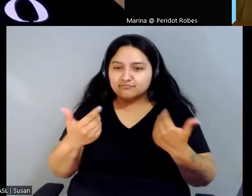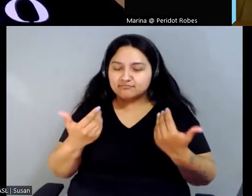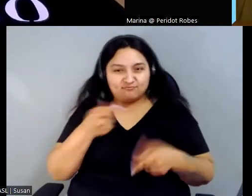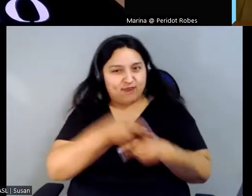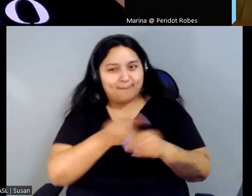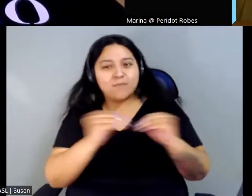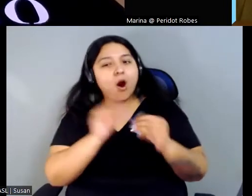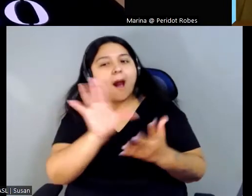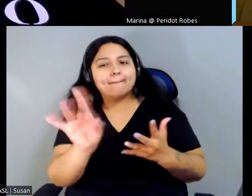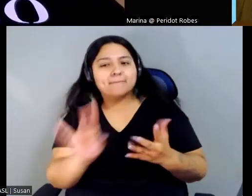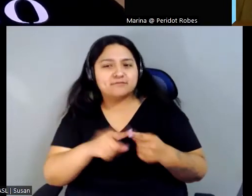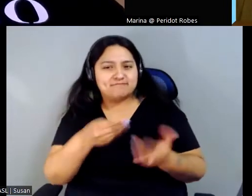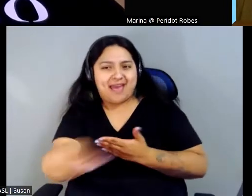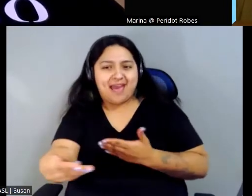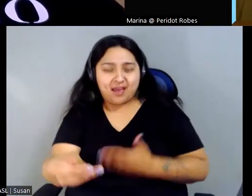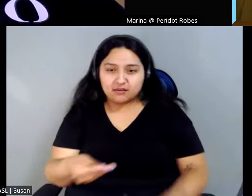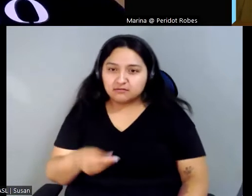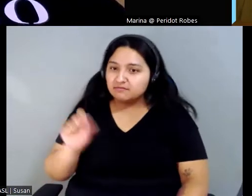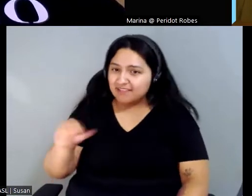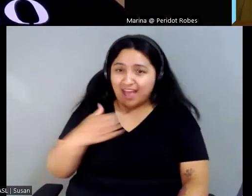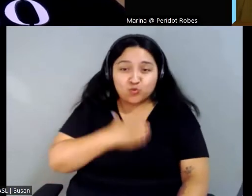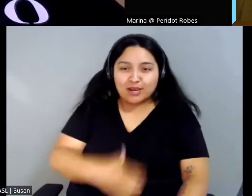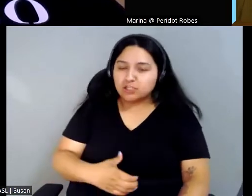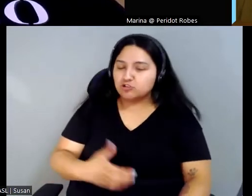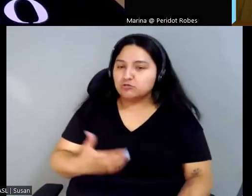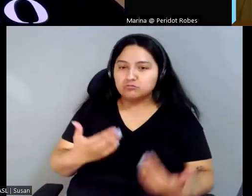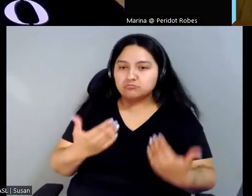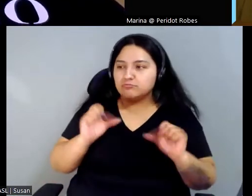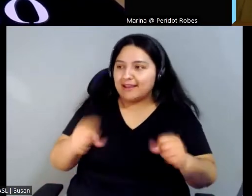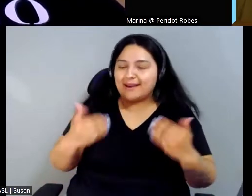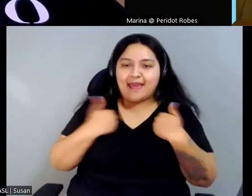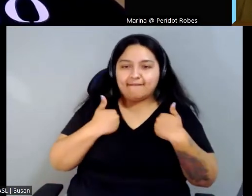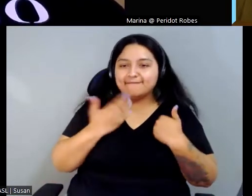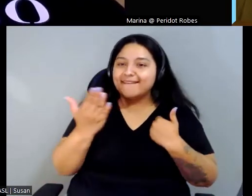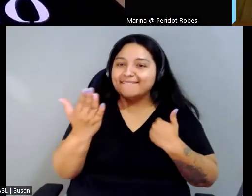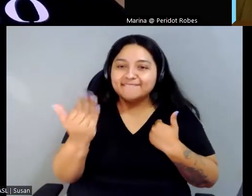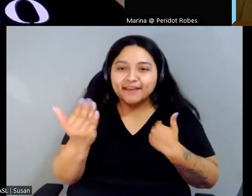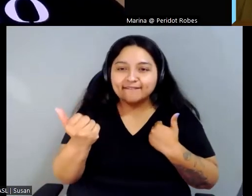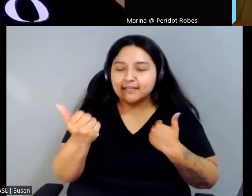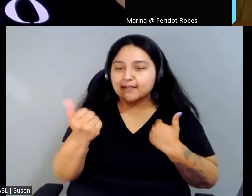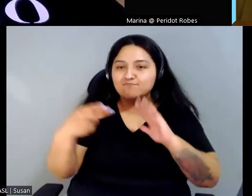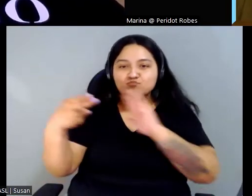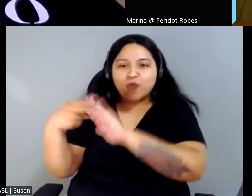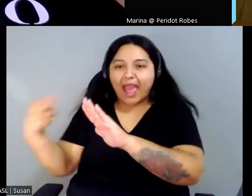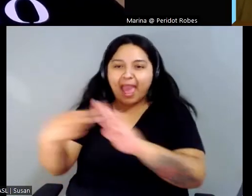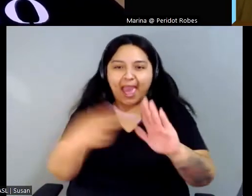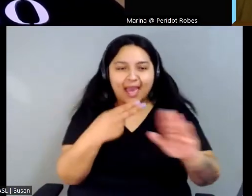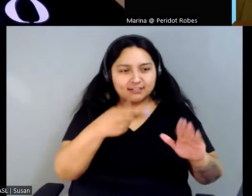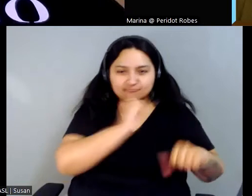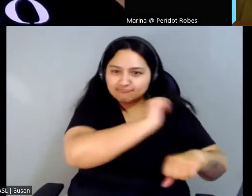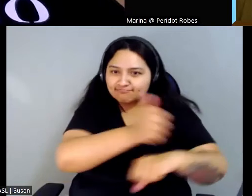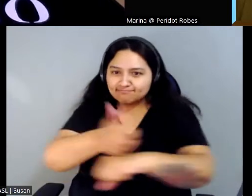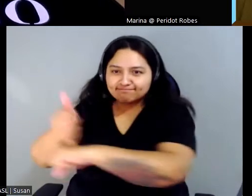options. I wish there was 15 plus brands. Do it. Let's do it, you know?